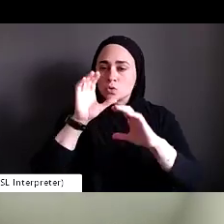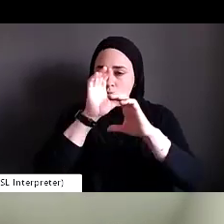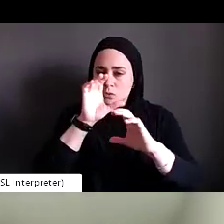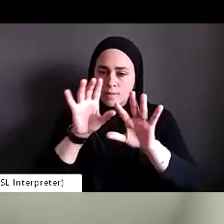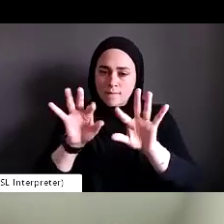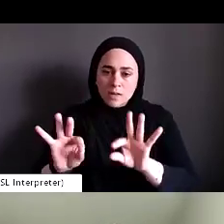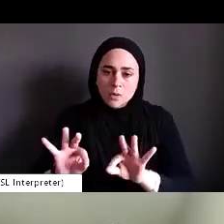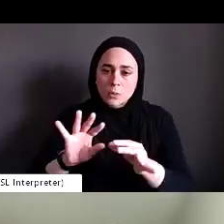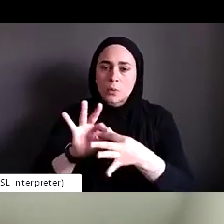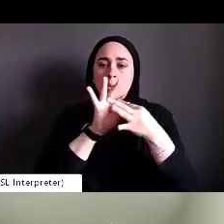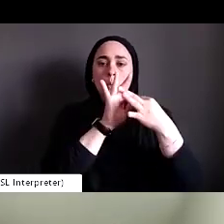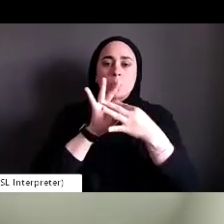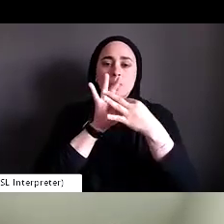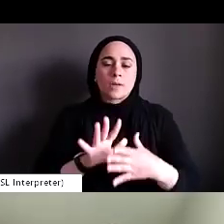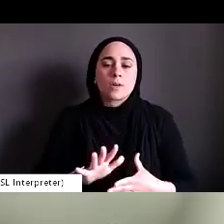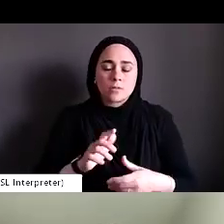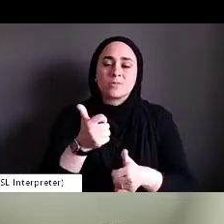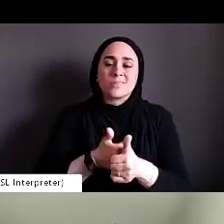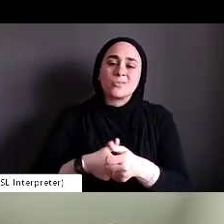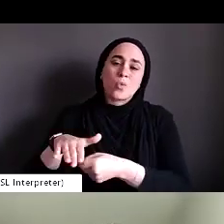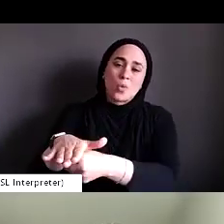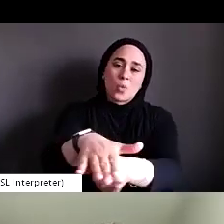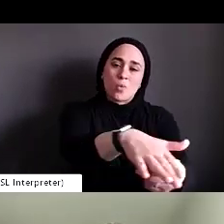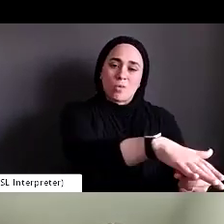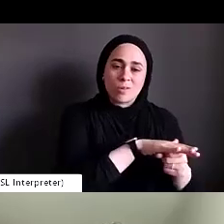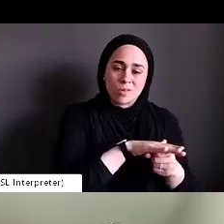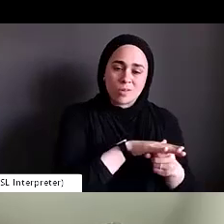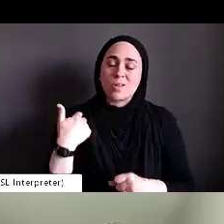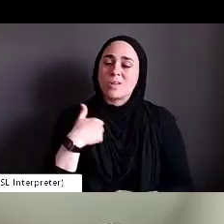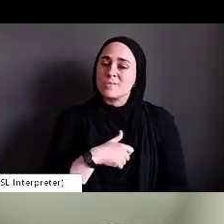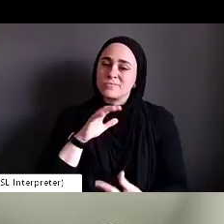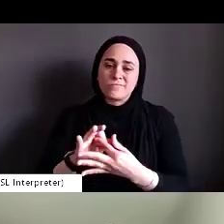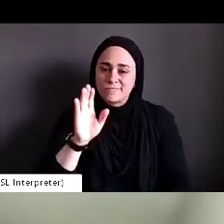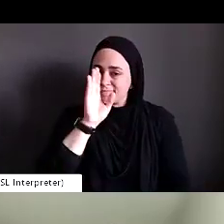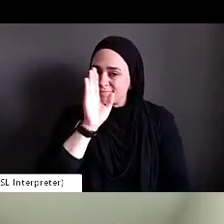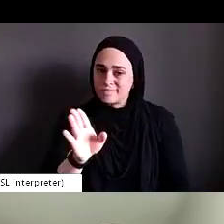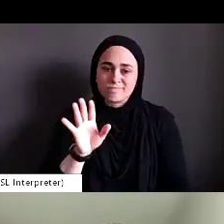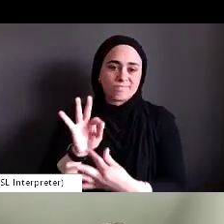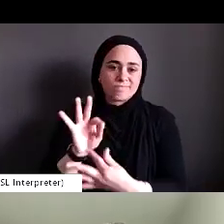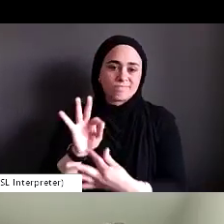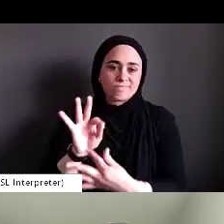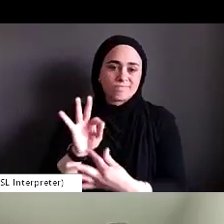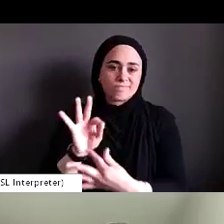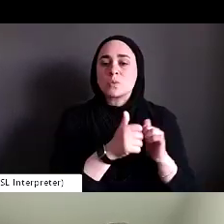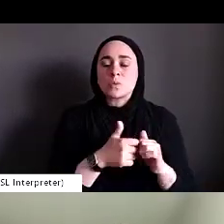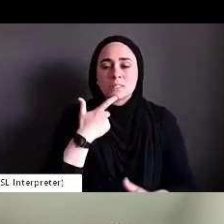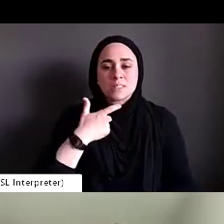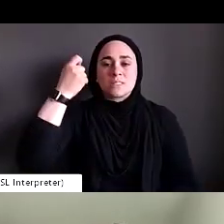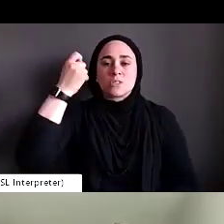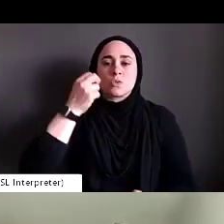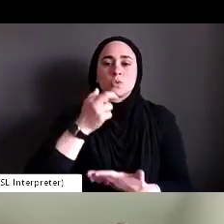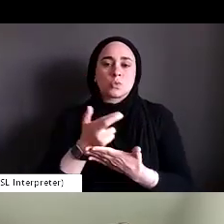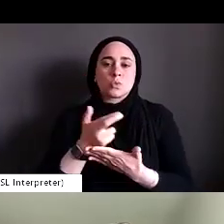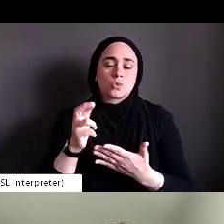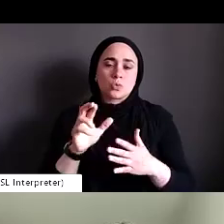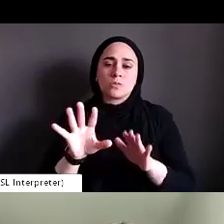coordinators in the province in each local community. And we connect directly with those senior resource finders to